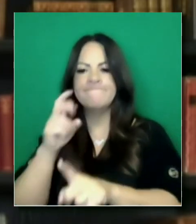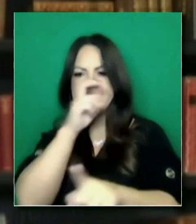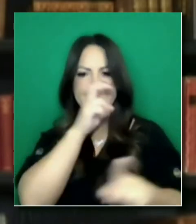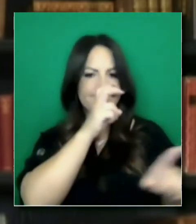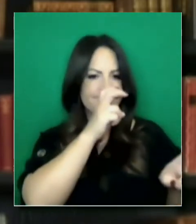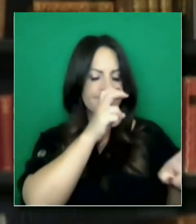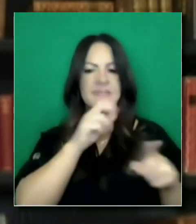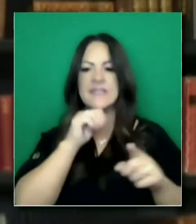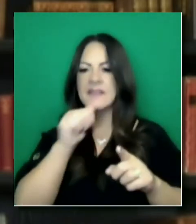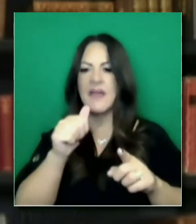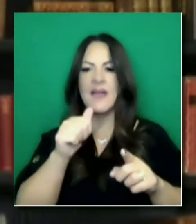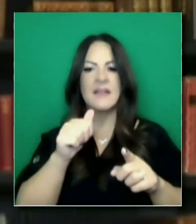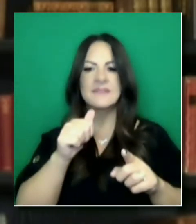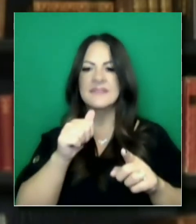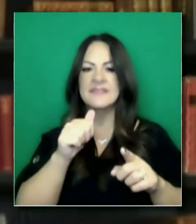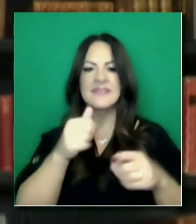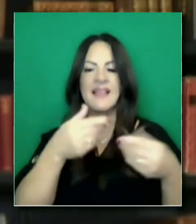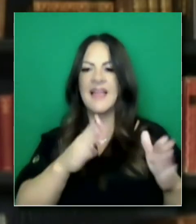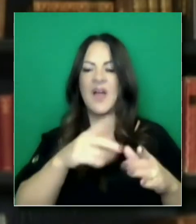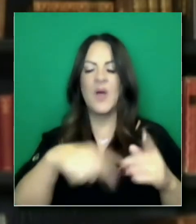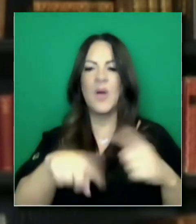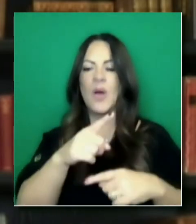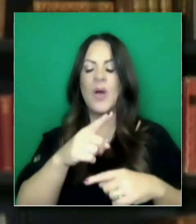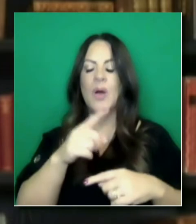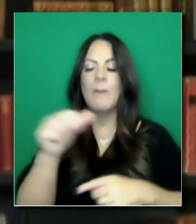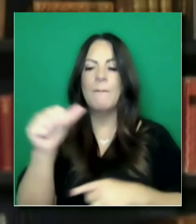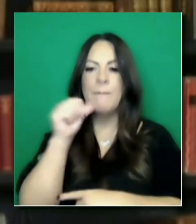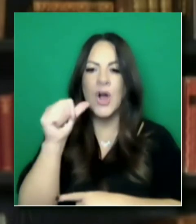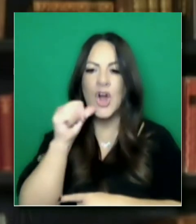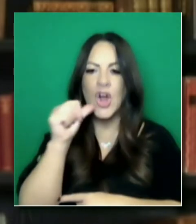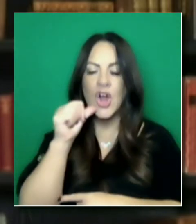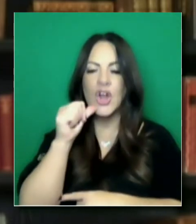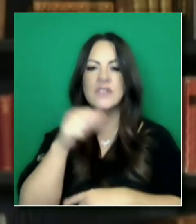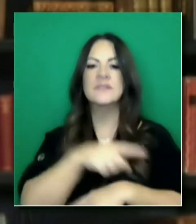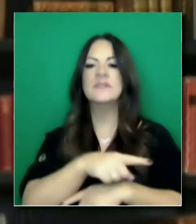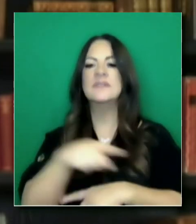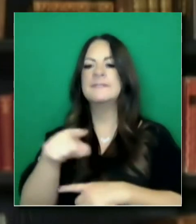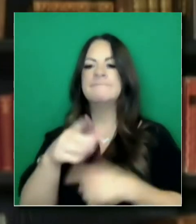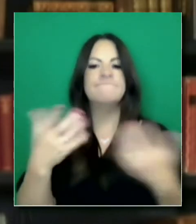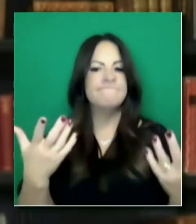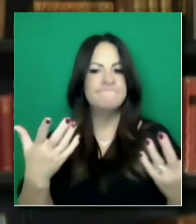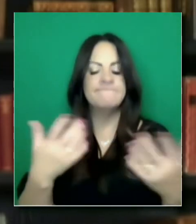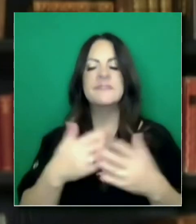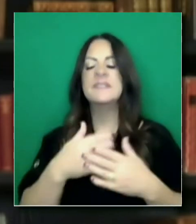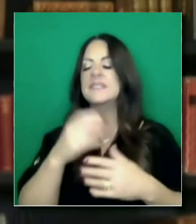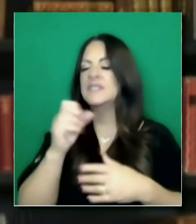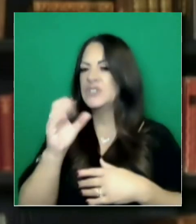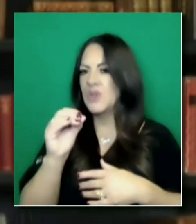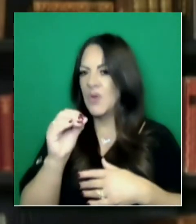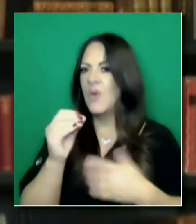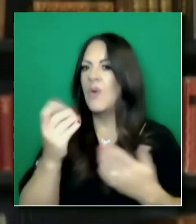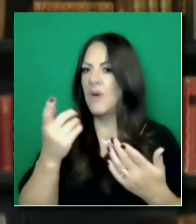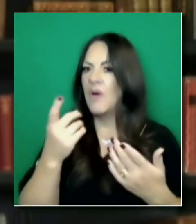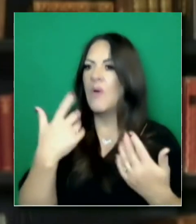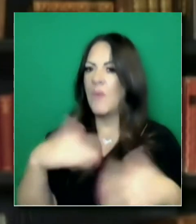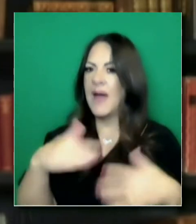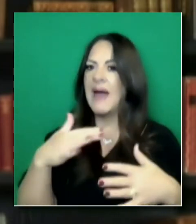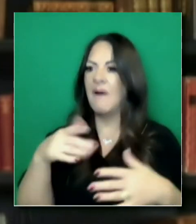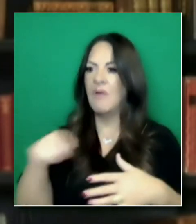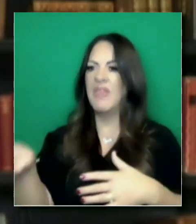throughout the state of California. I think the remarkable thing is how overwhelming the